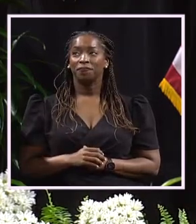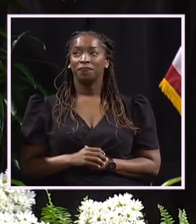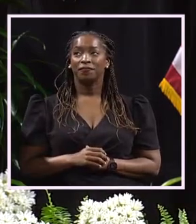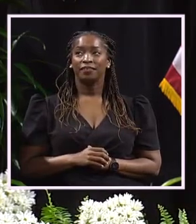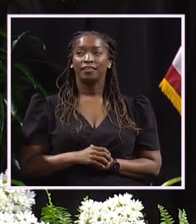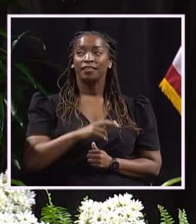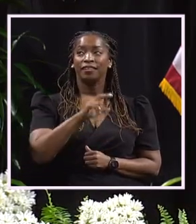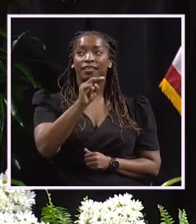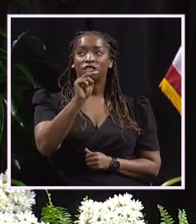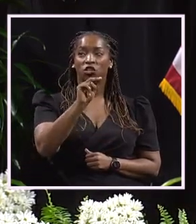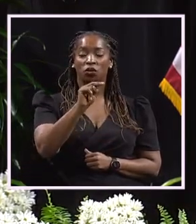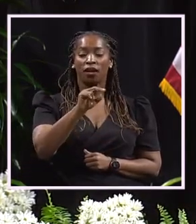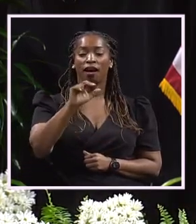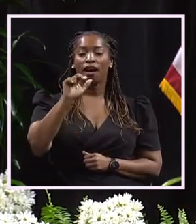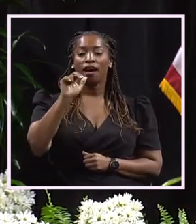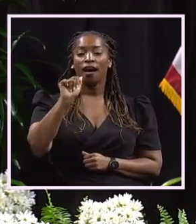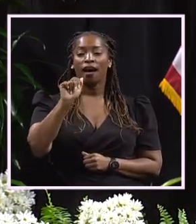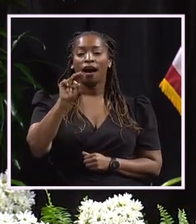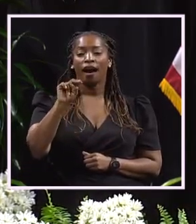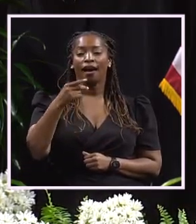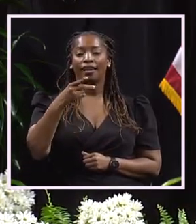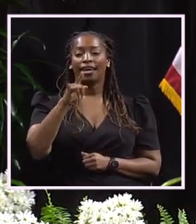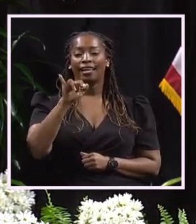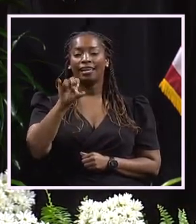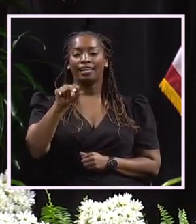Najoni Angelina Huiz.